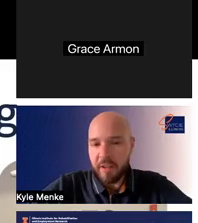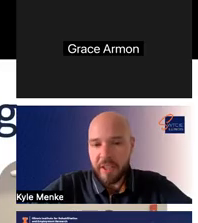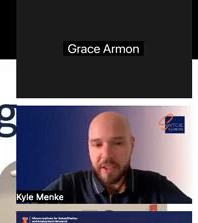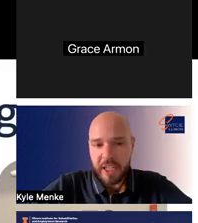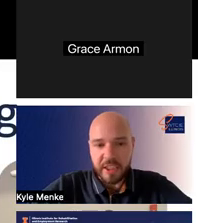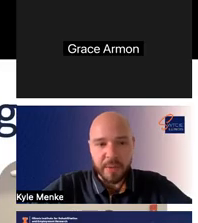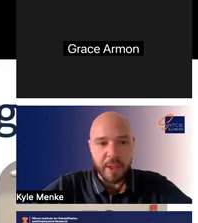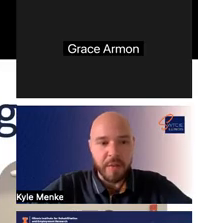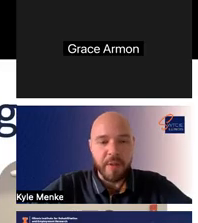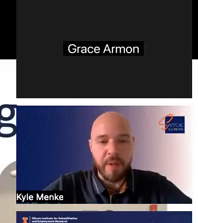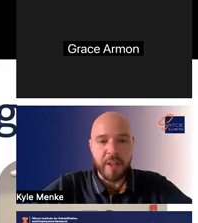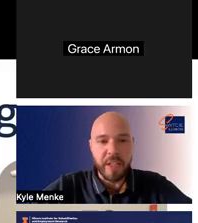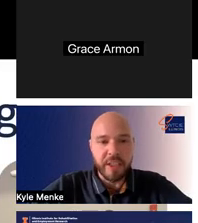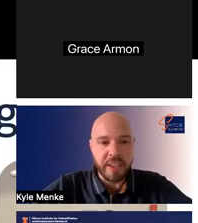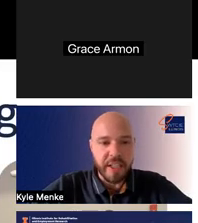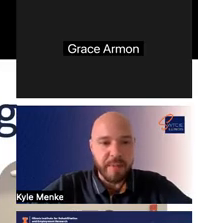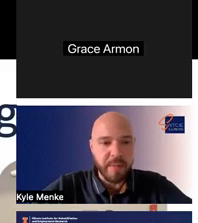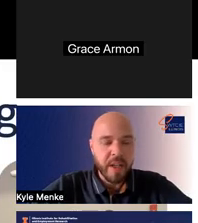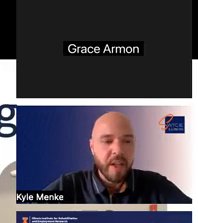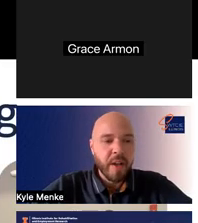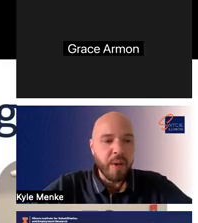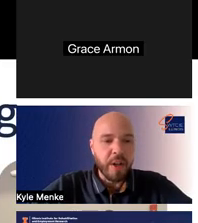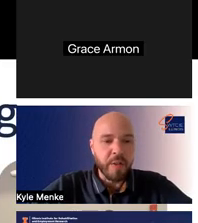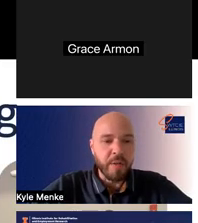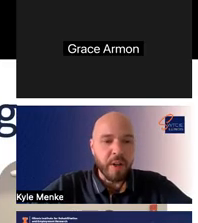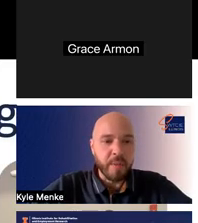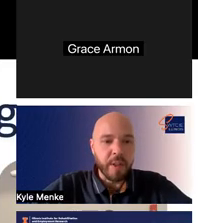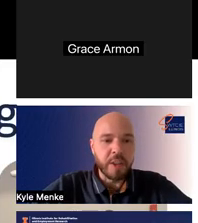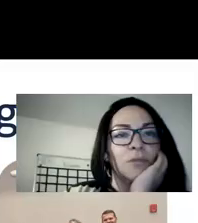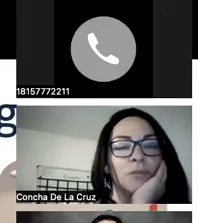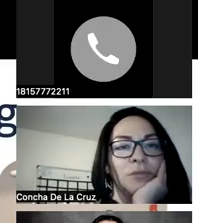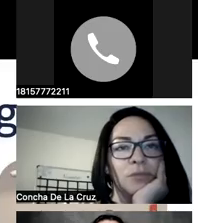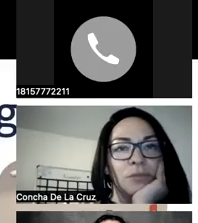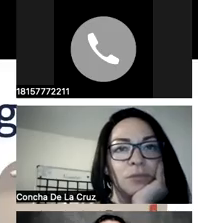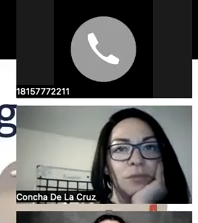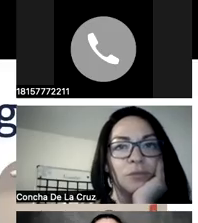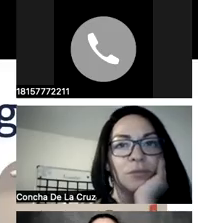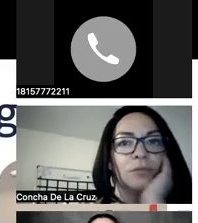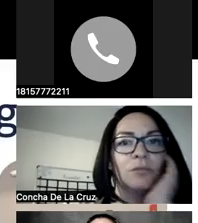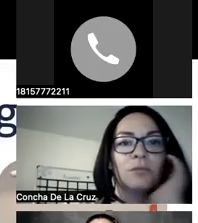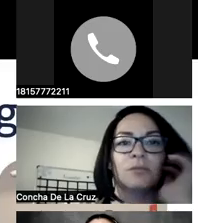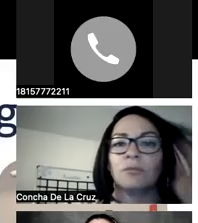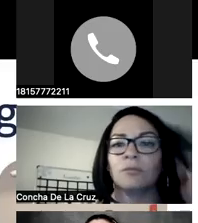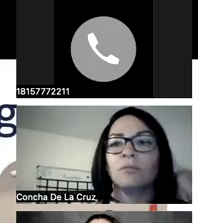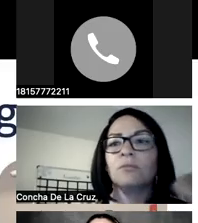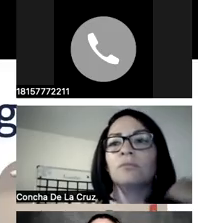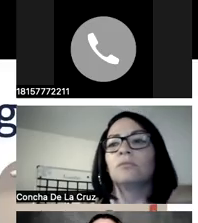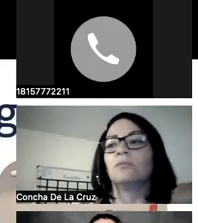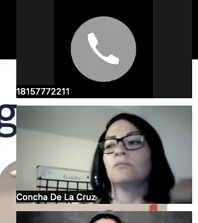Definitely a lot of really good sessions. We heard from the evaluation team. We heard from, Jim and Robin going over the